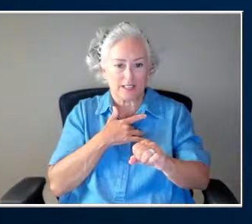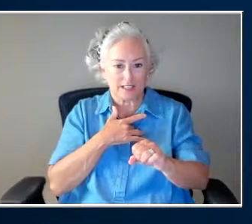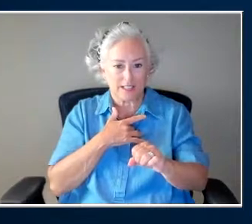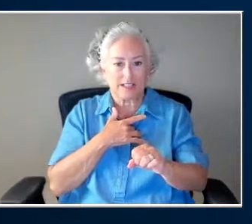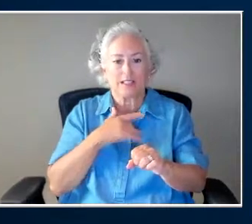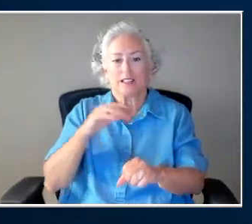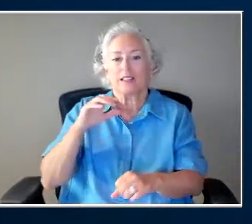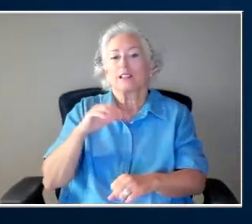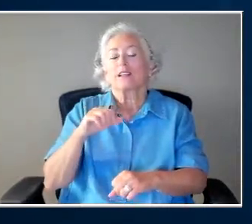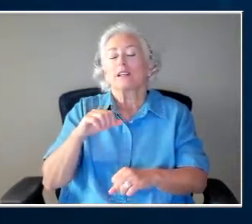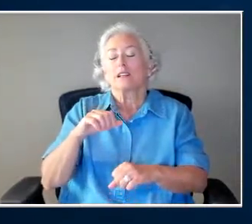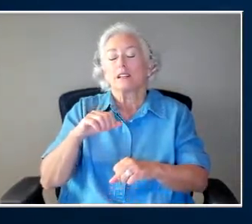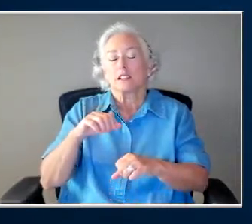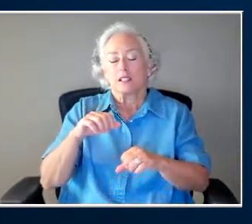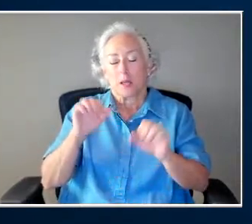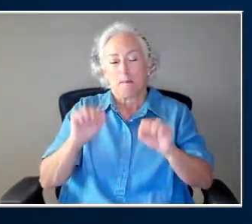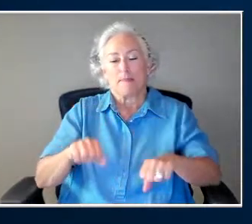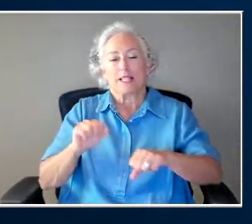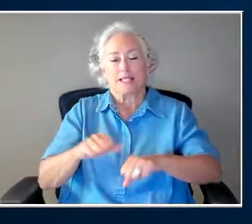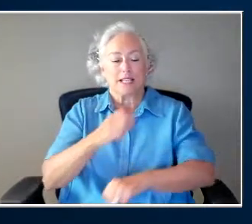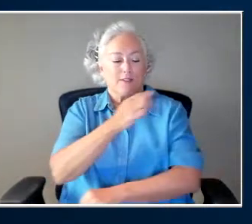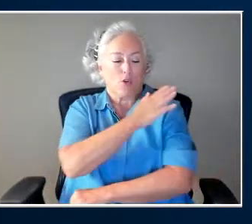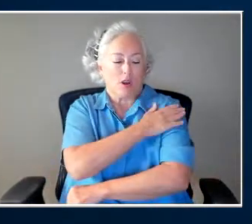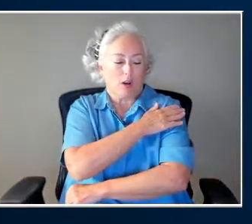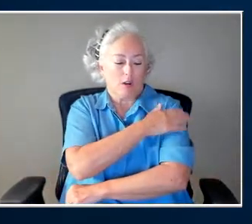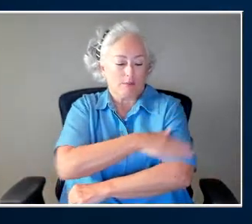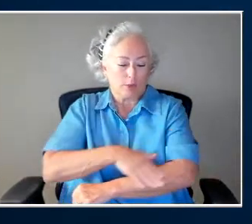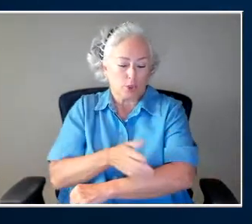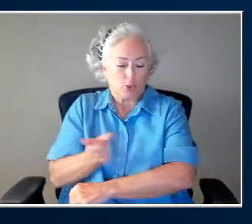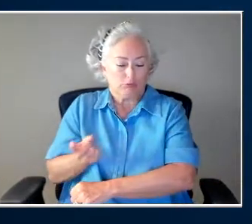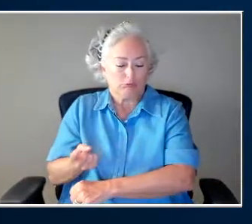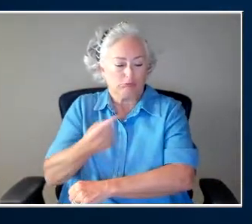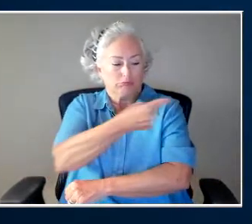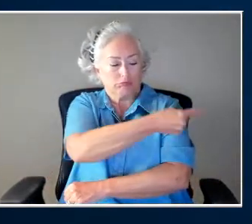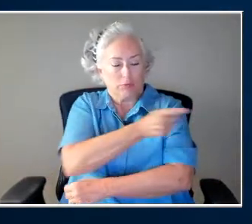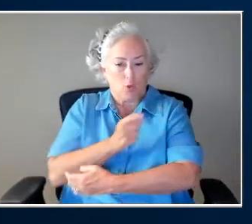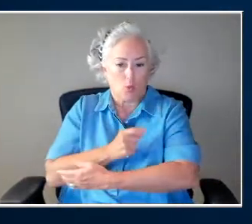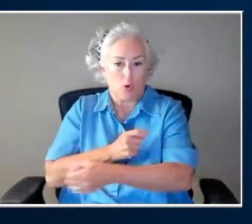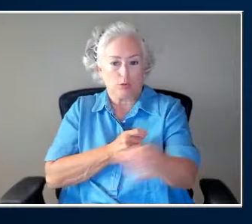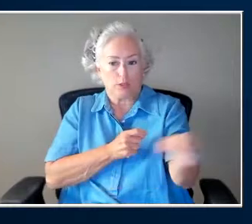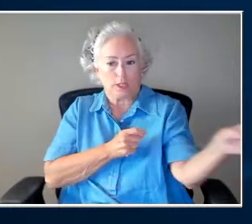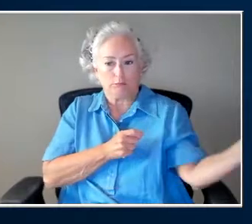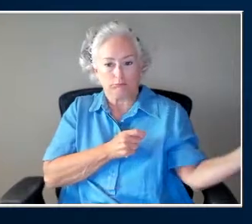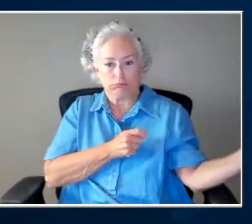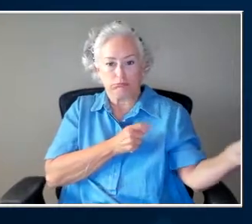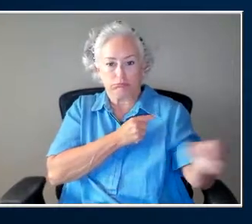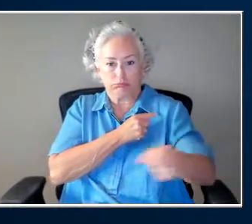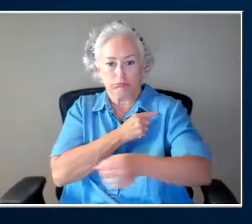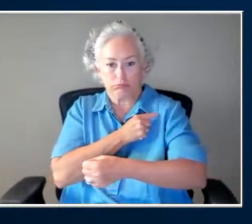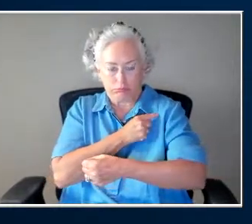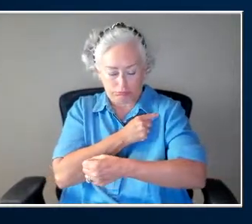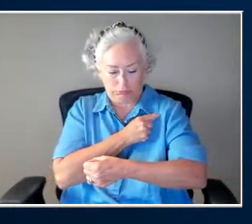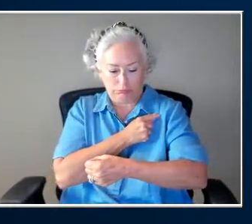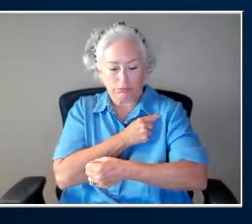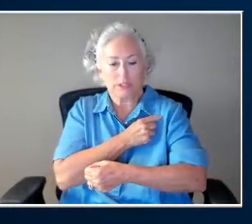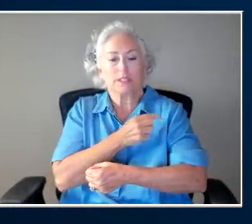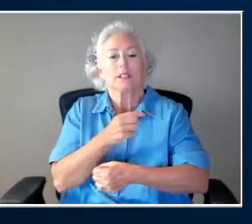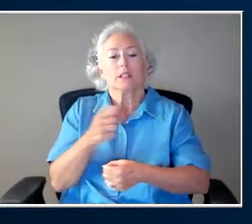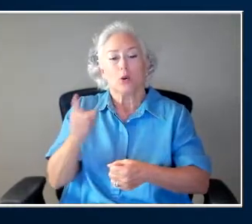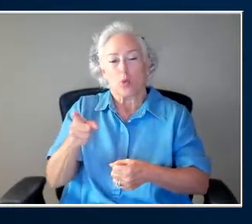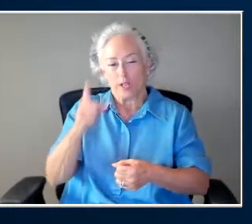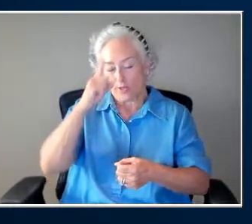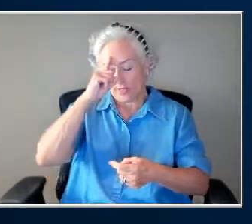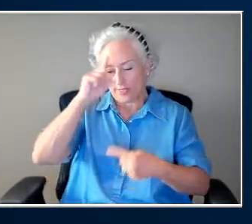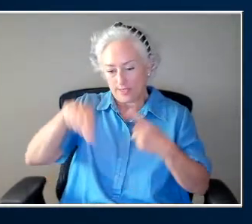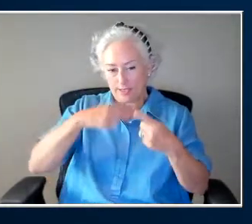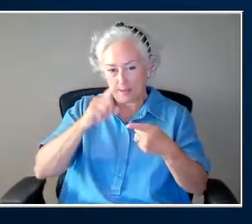external rotation, which is basically the rotating out of the arm. And then when you think about the concentric phase,